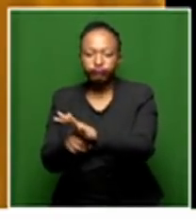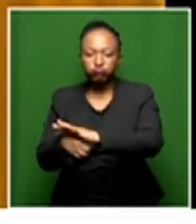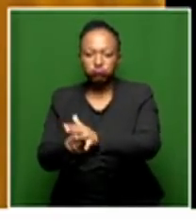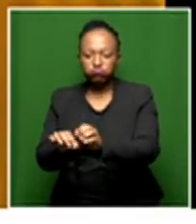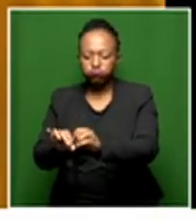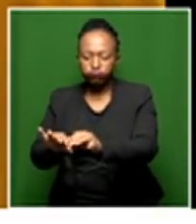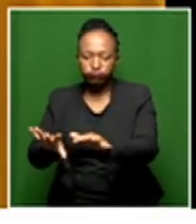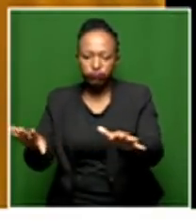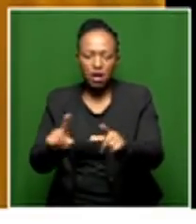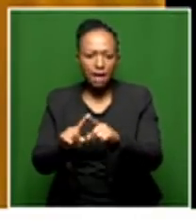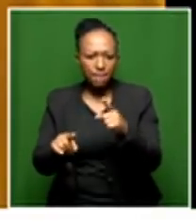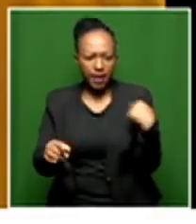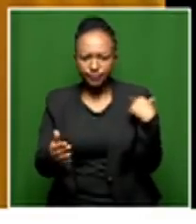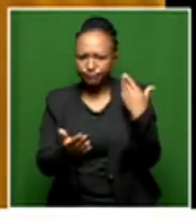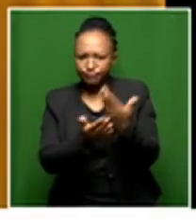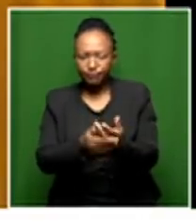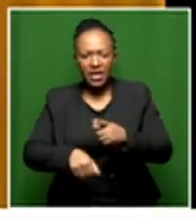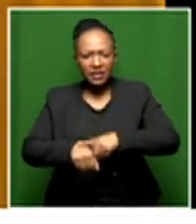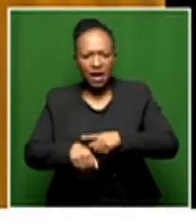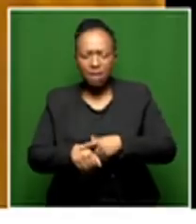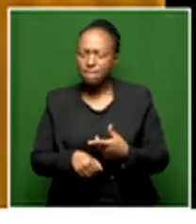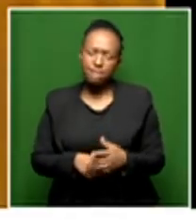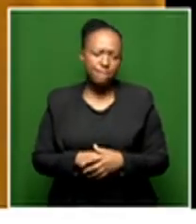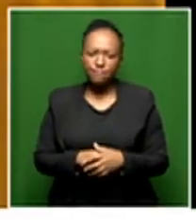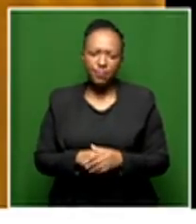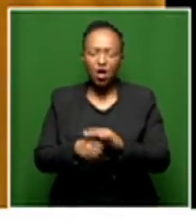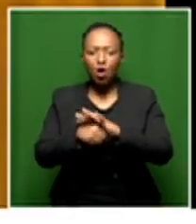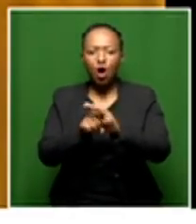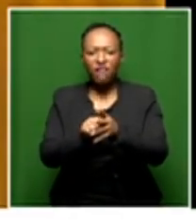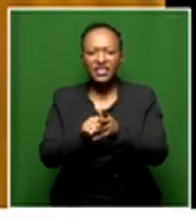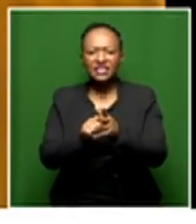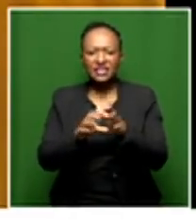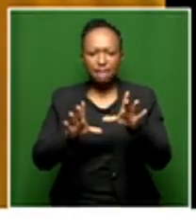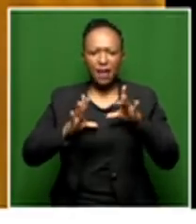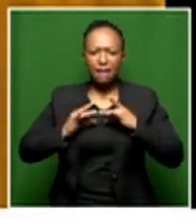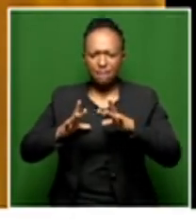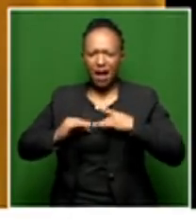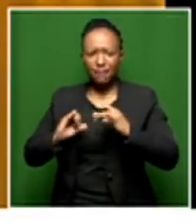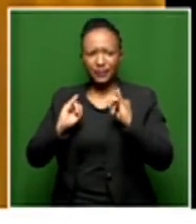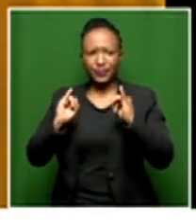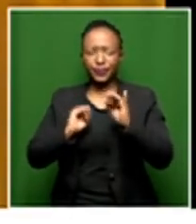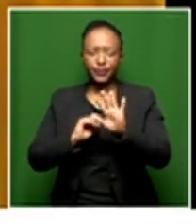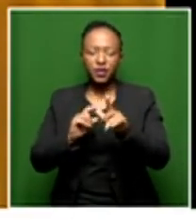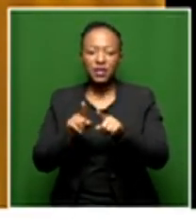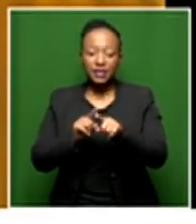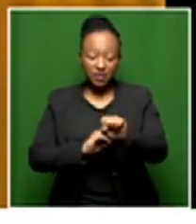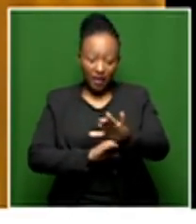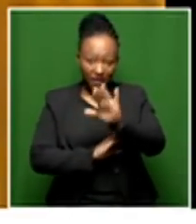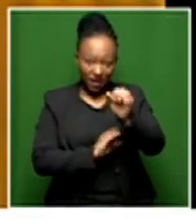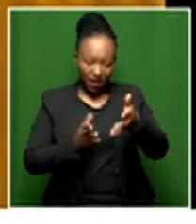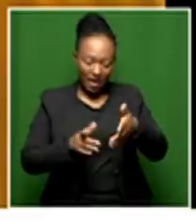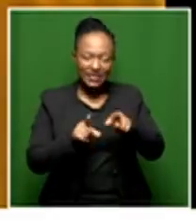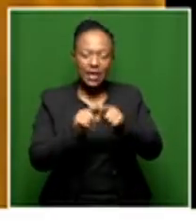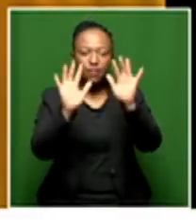with time, we have noticed that children are not driving the COVID-19 pandemic in South Africa or anywhere else in the world for that